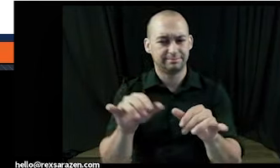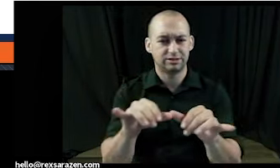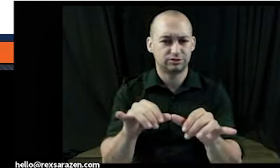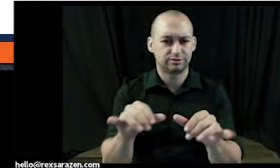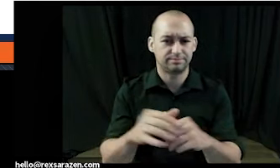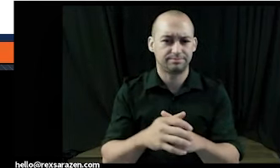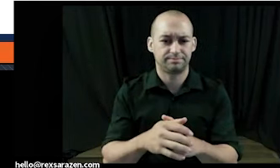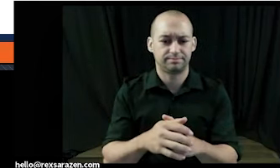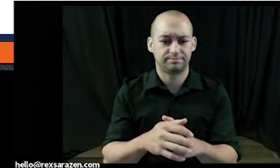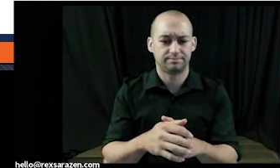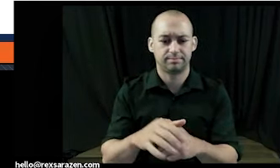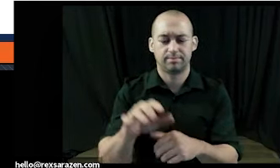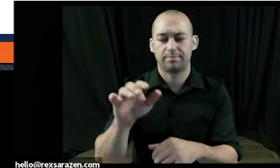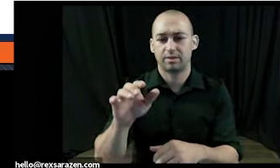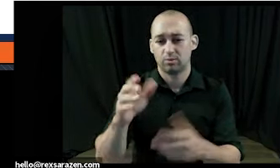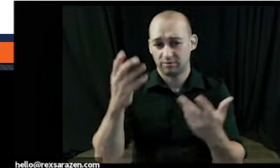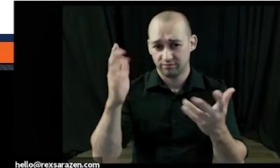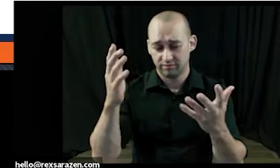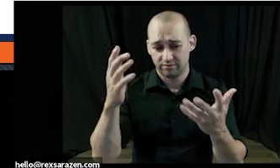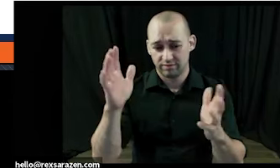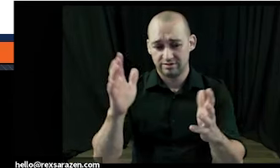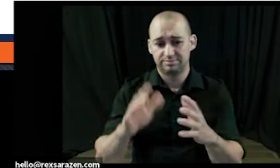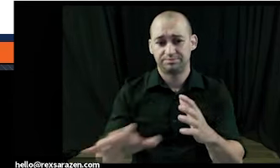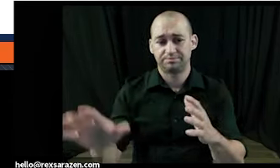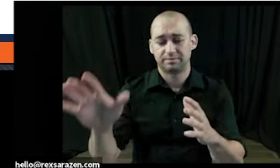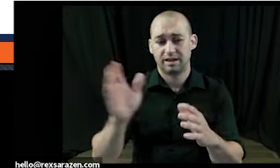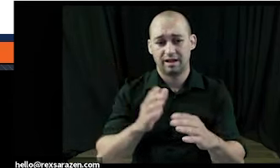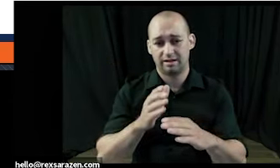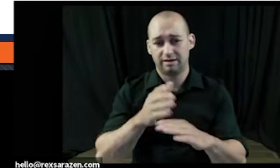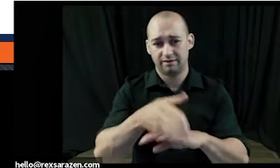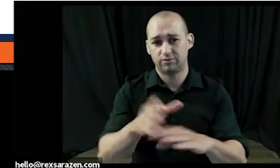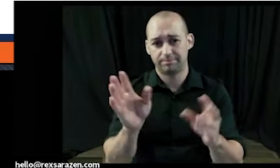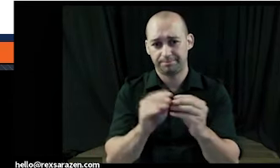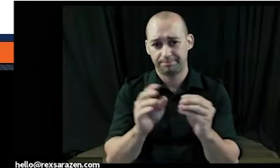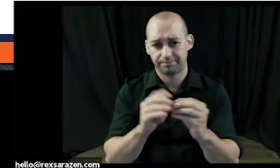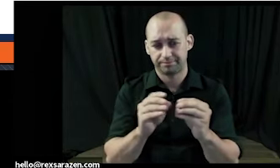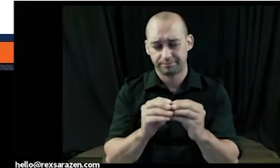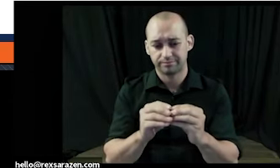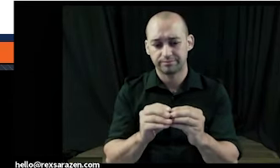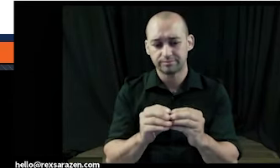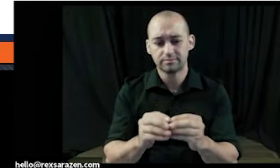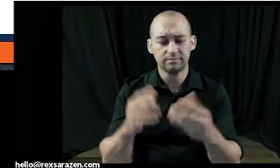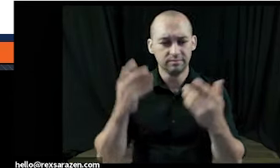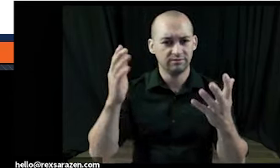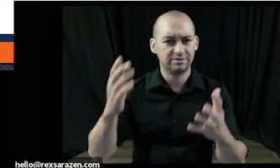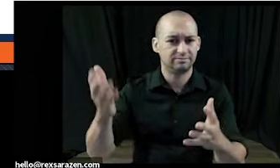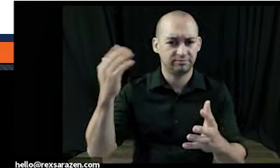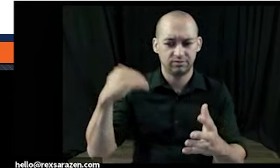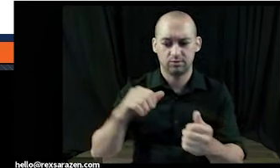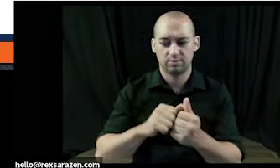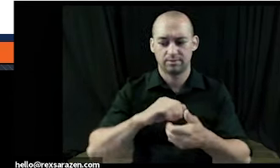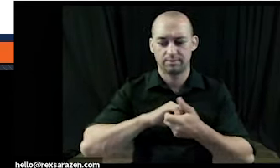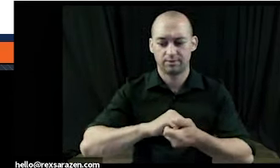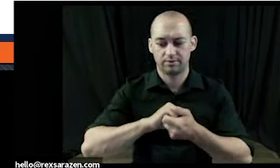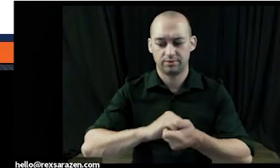We executed this actually because of a meeting that we had with one of our partners,